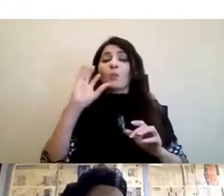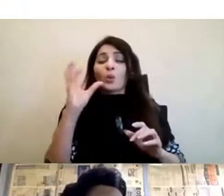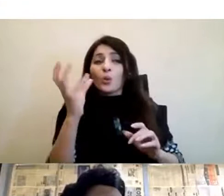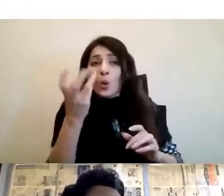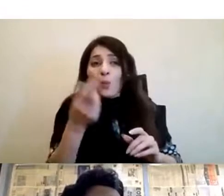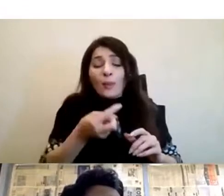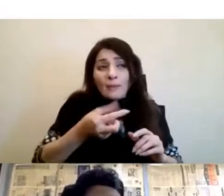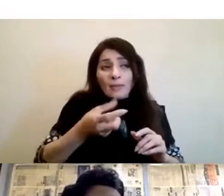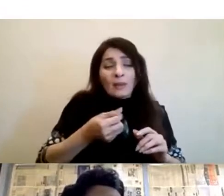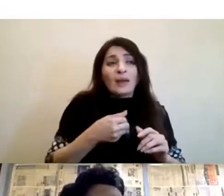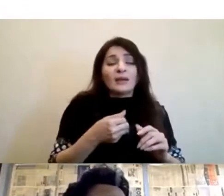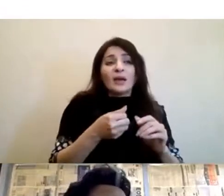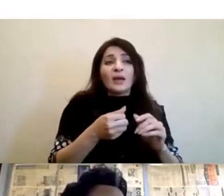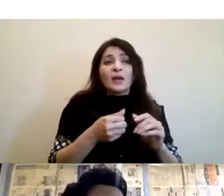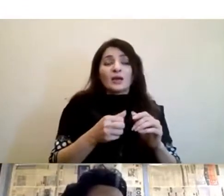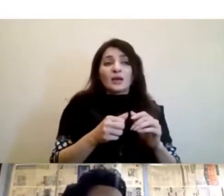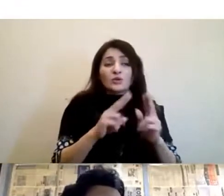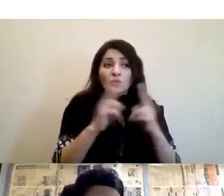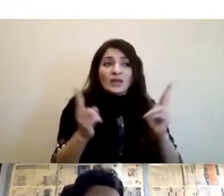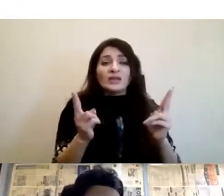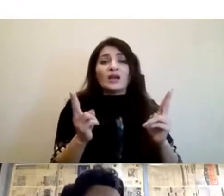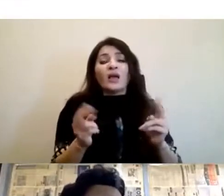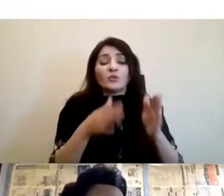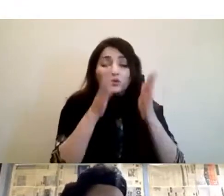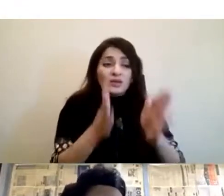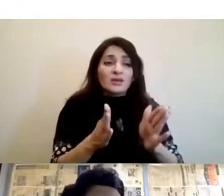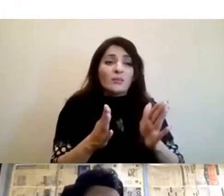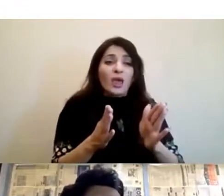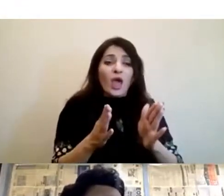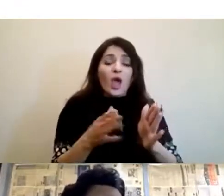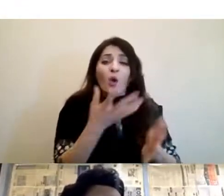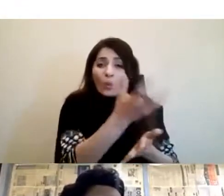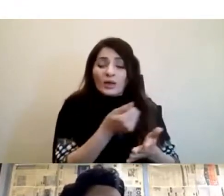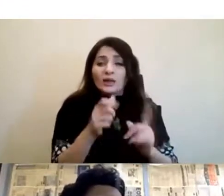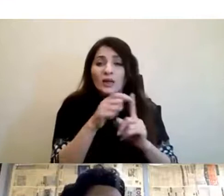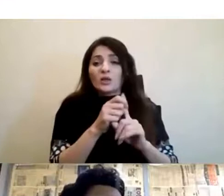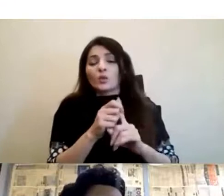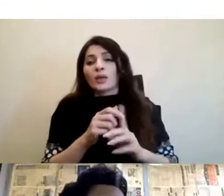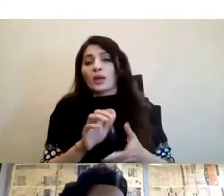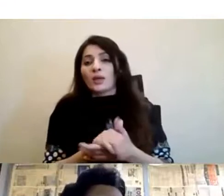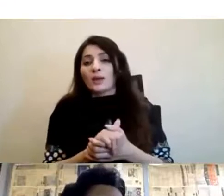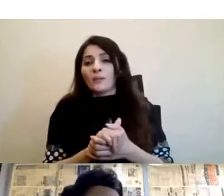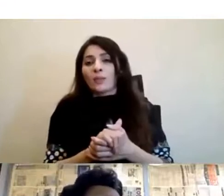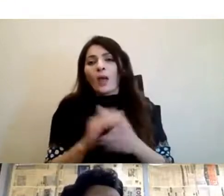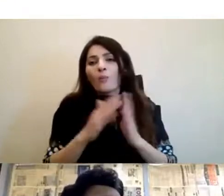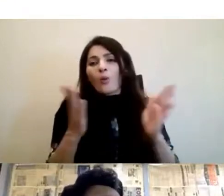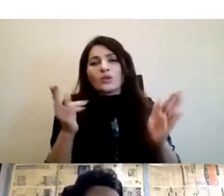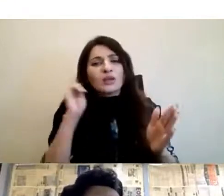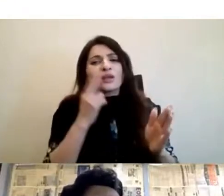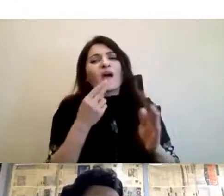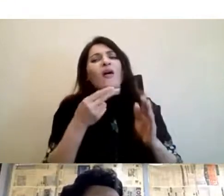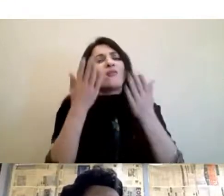pretty expensive one as compared to the local one. On the other side, many deaf, blind, or